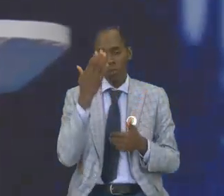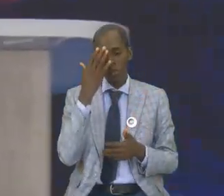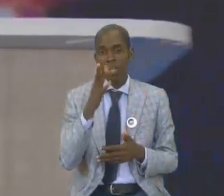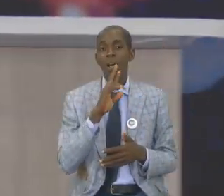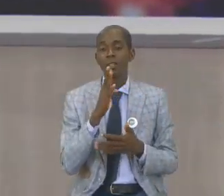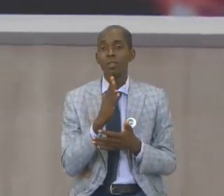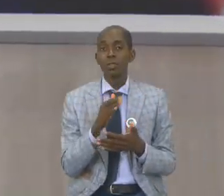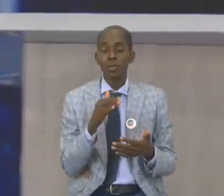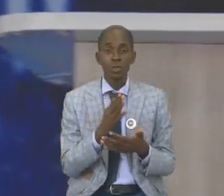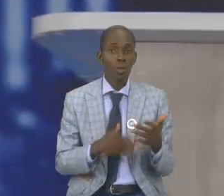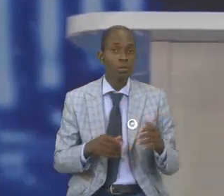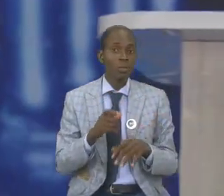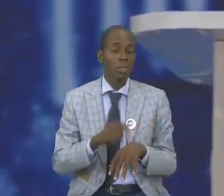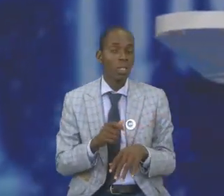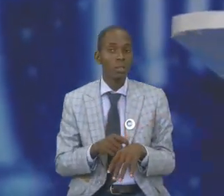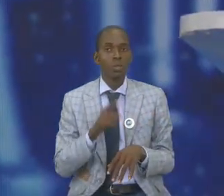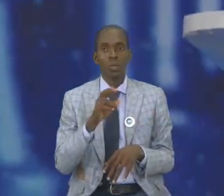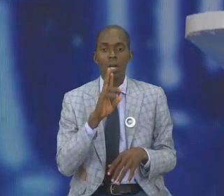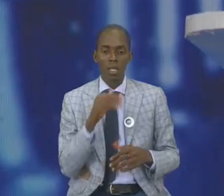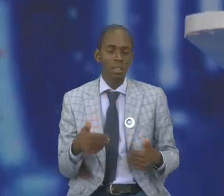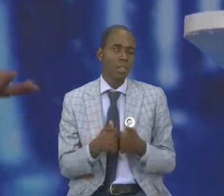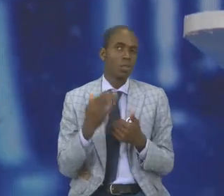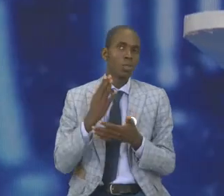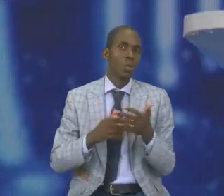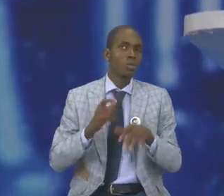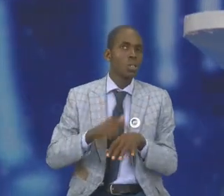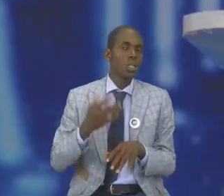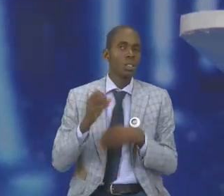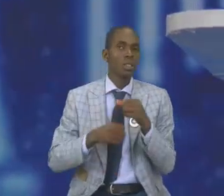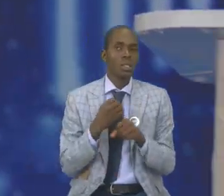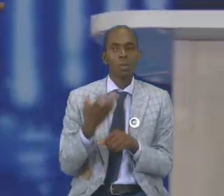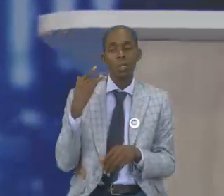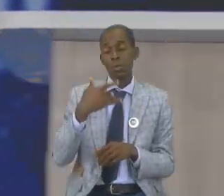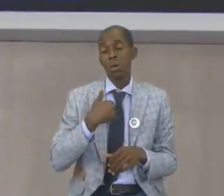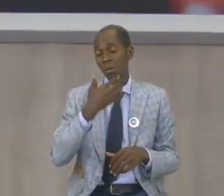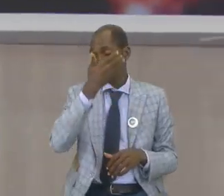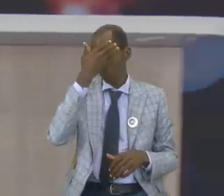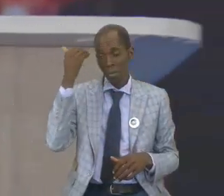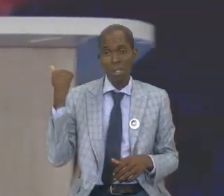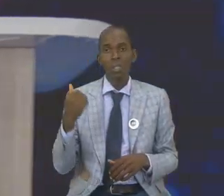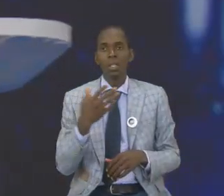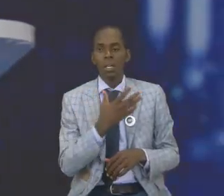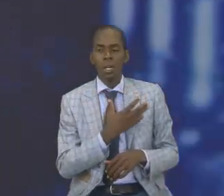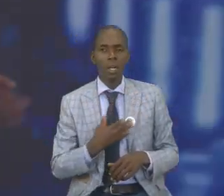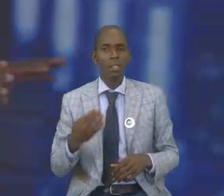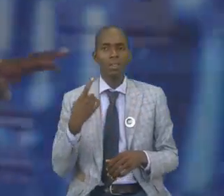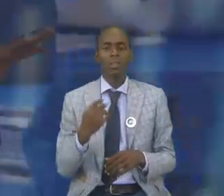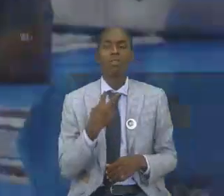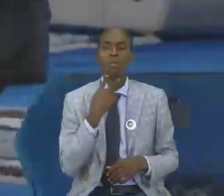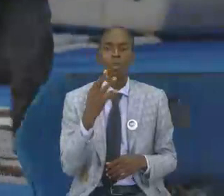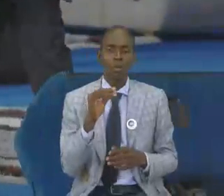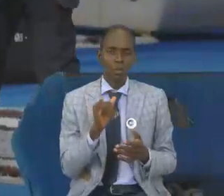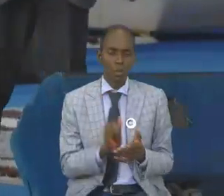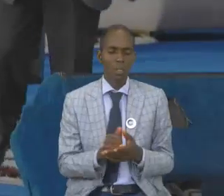challenged some years ago, some time ago, and you have forgotten the voice and the sound of that challenge